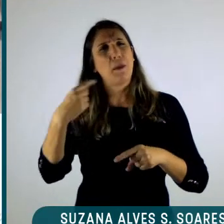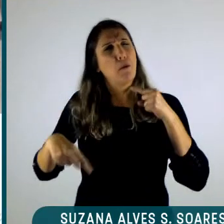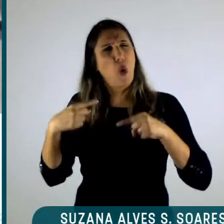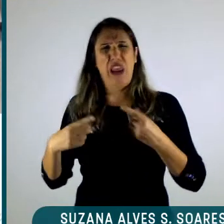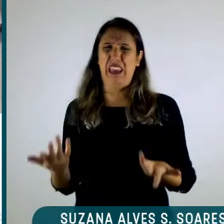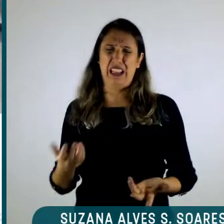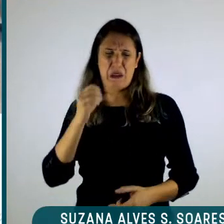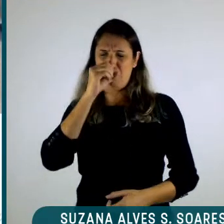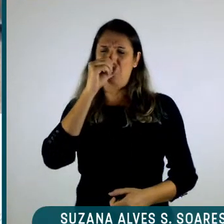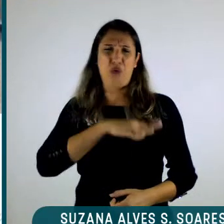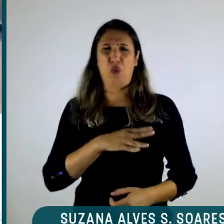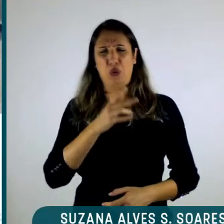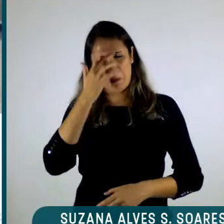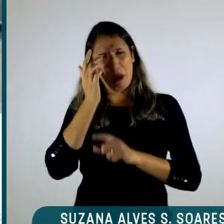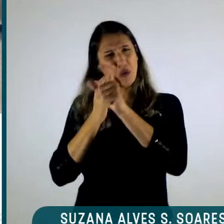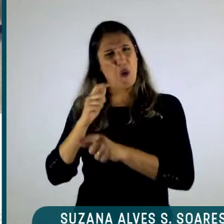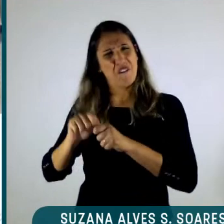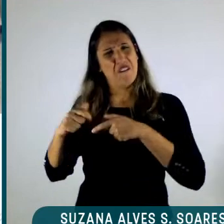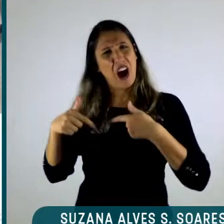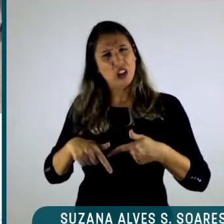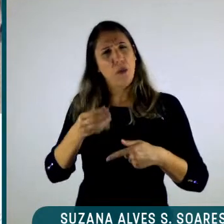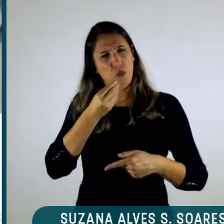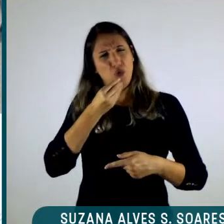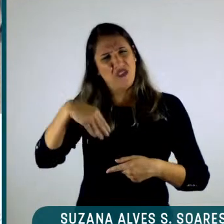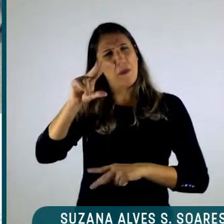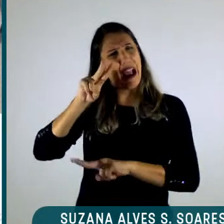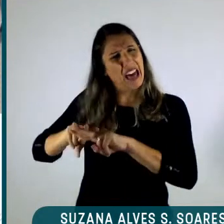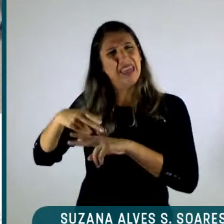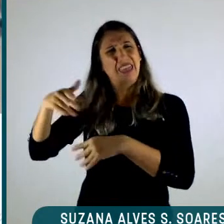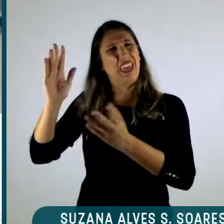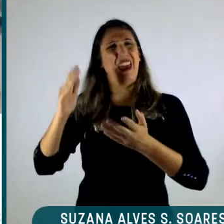weapon. People who do that, they should be in prison.